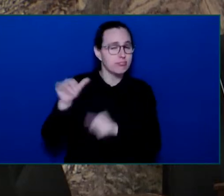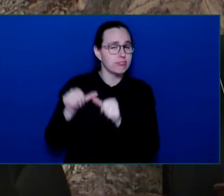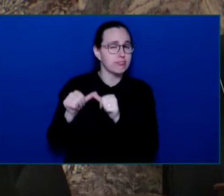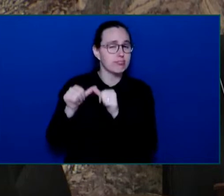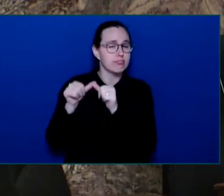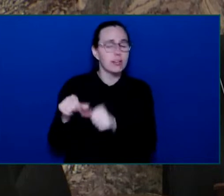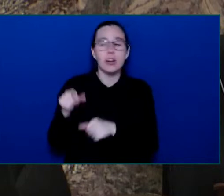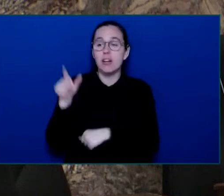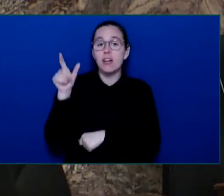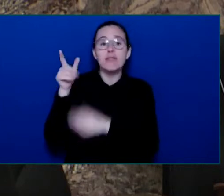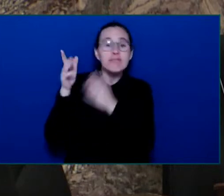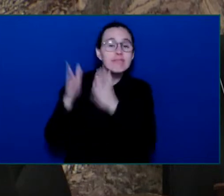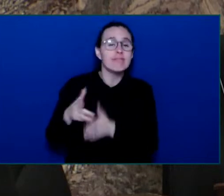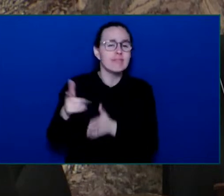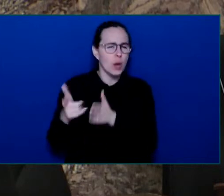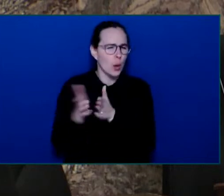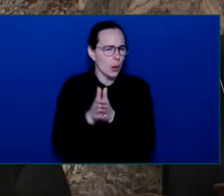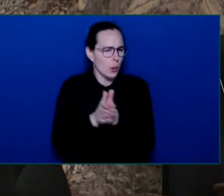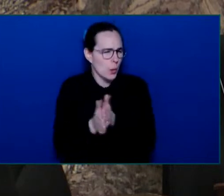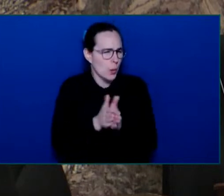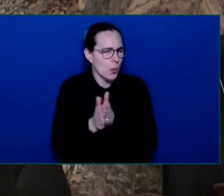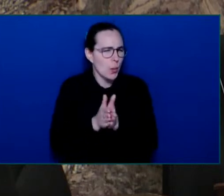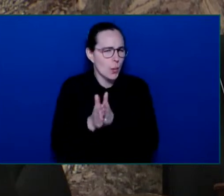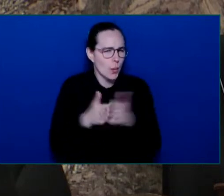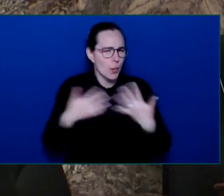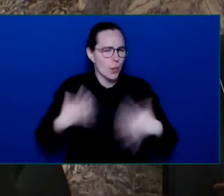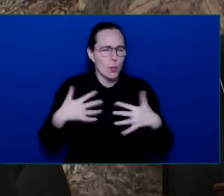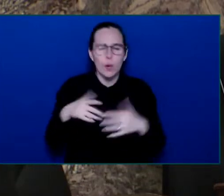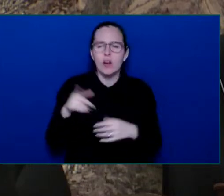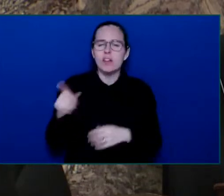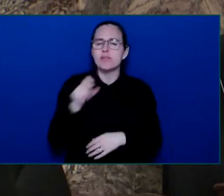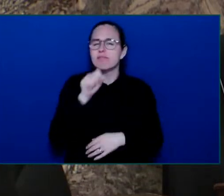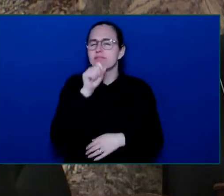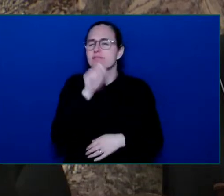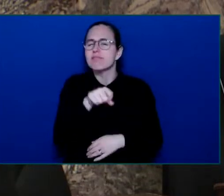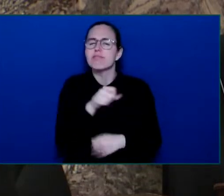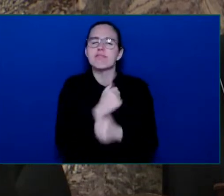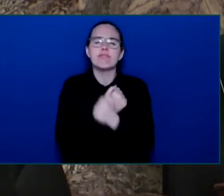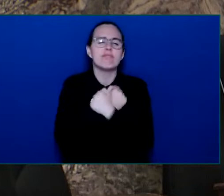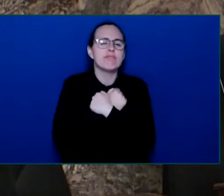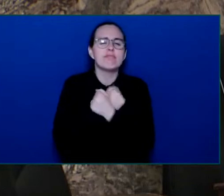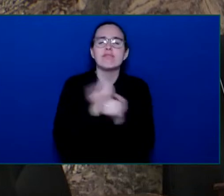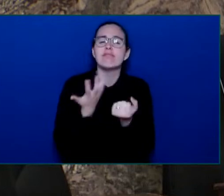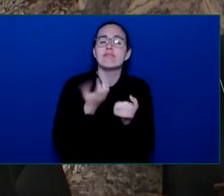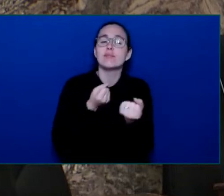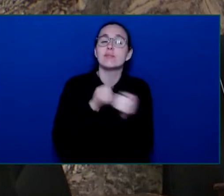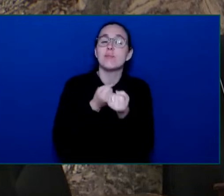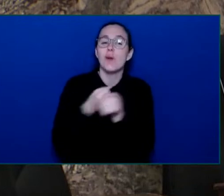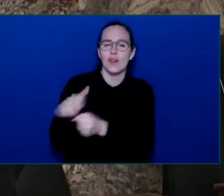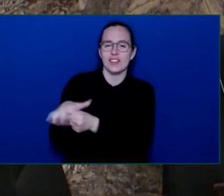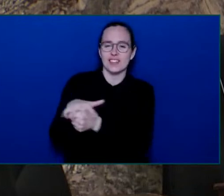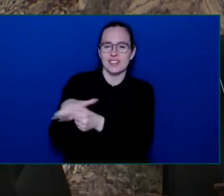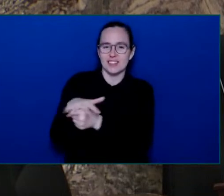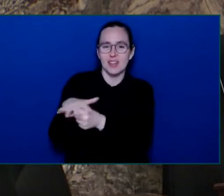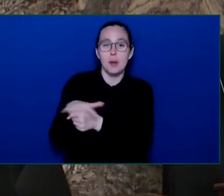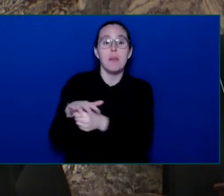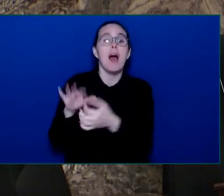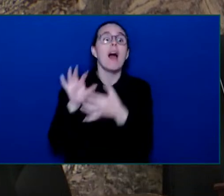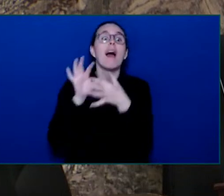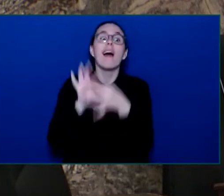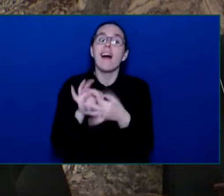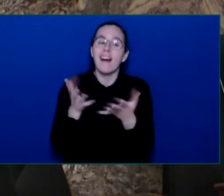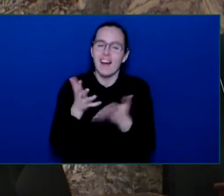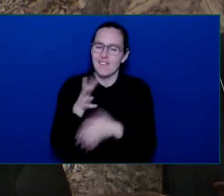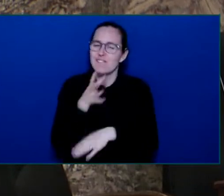love and support for the region and for the agricultural sector that helped develop and grow the Peace region. When I first